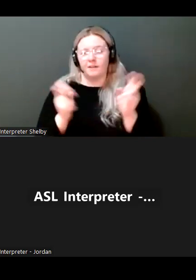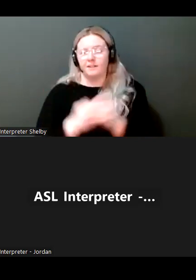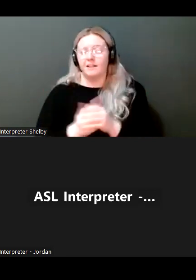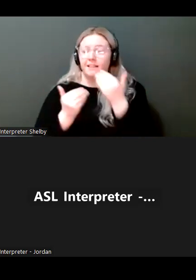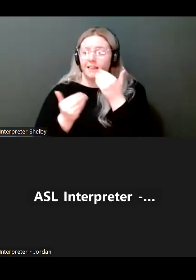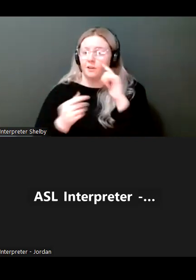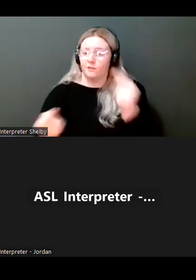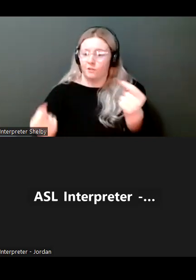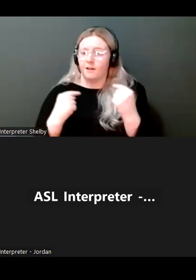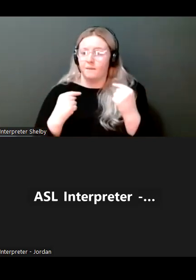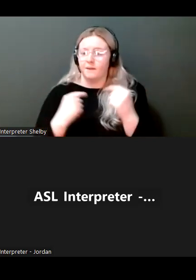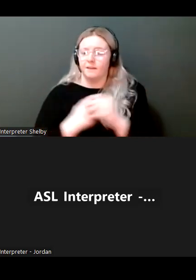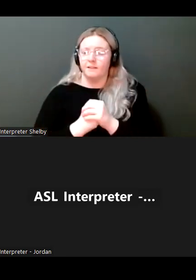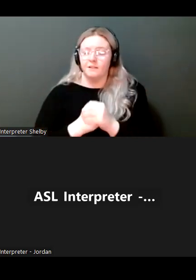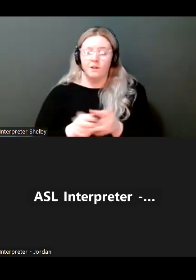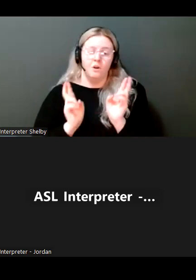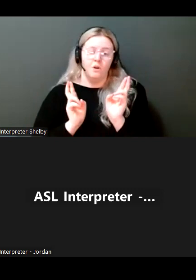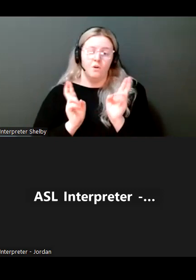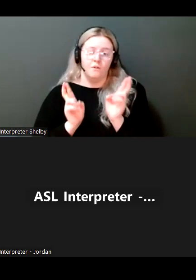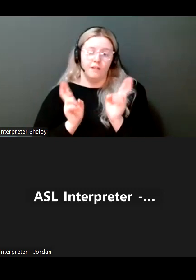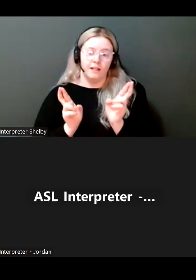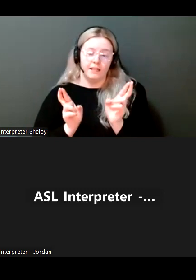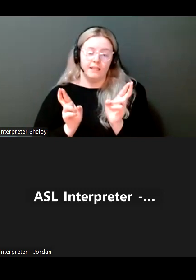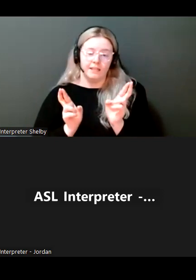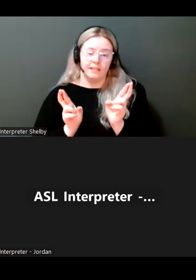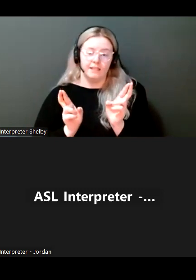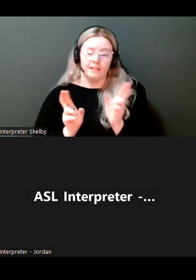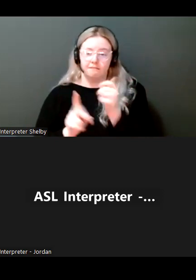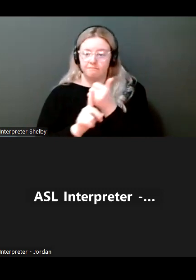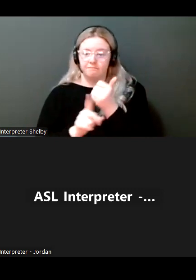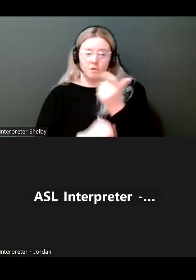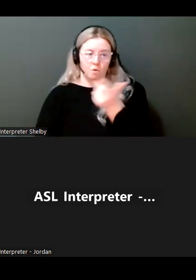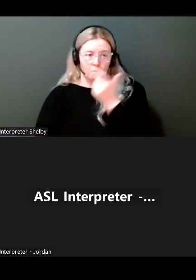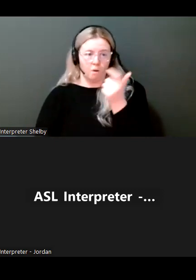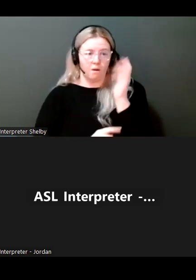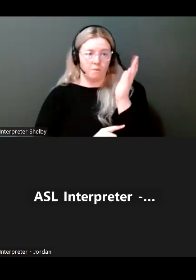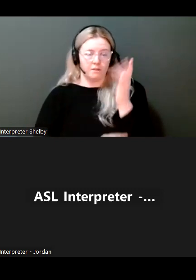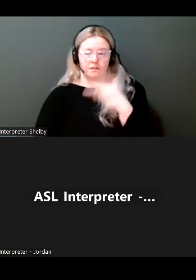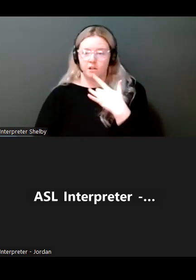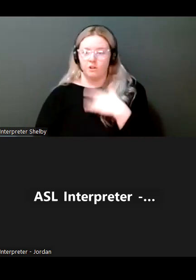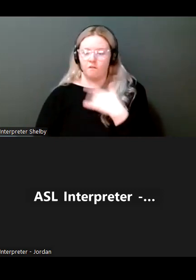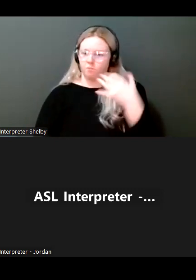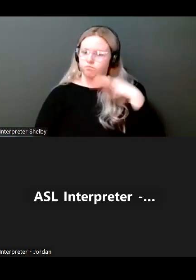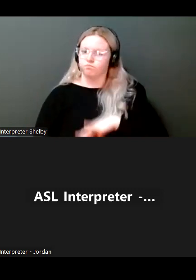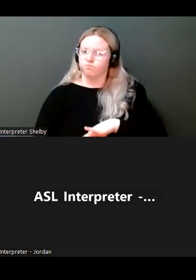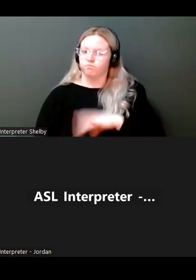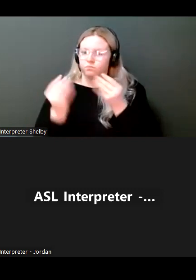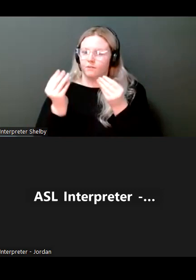attending. Hopefully you find that there is some useful and interesting information here